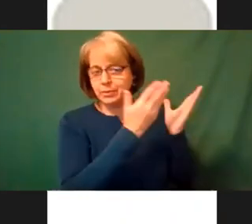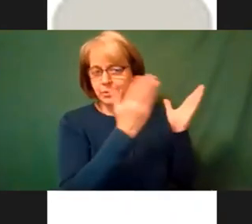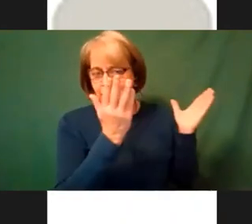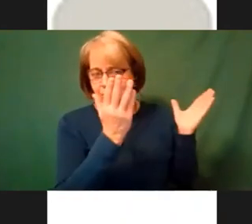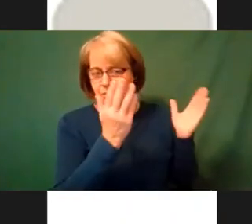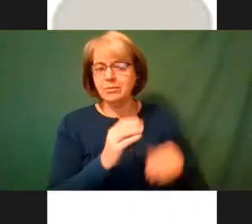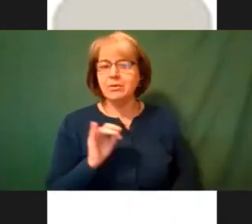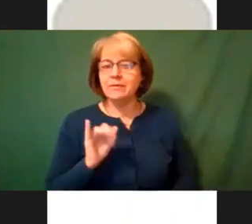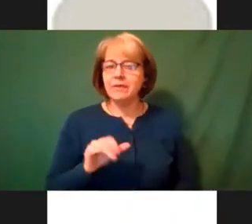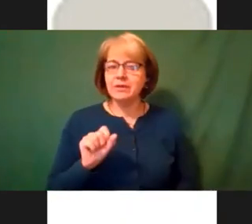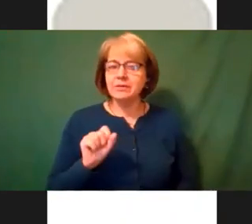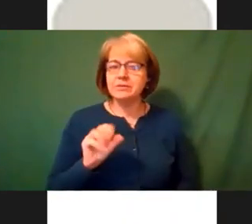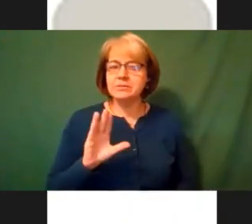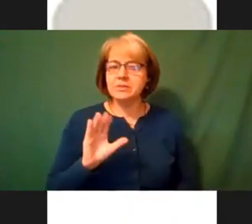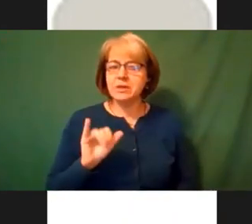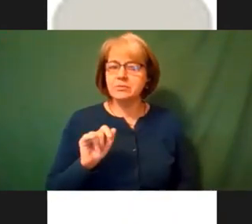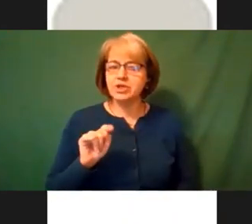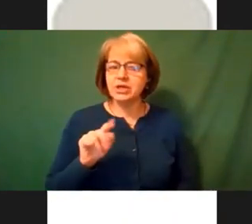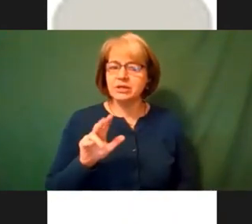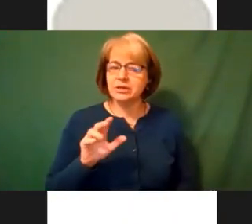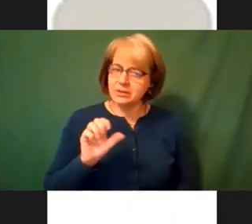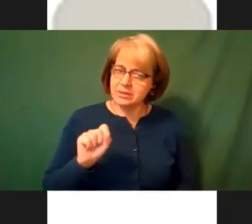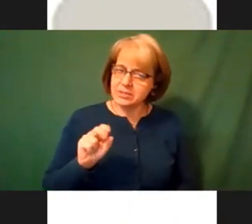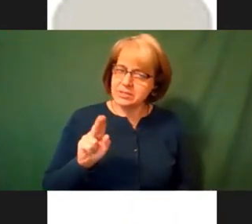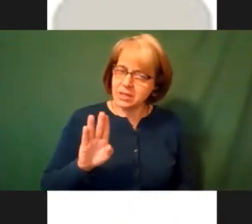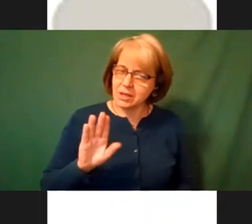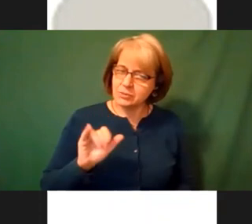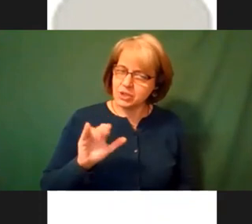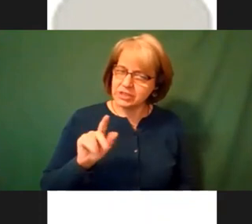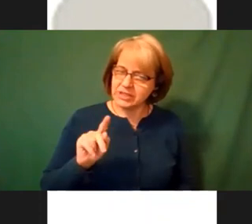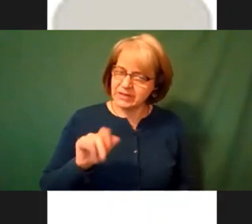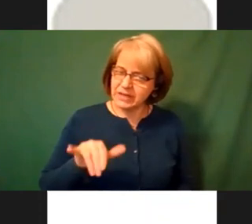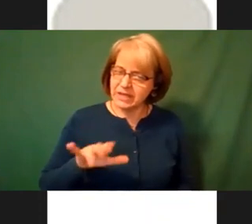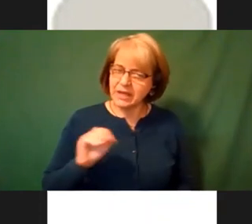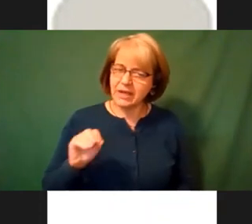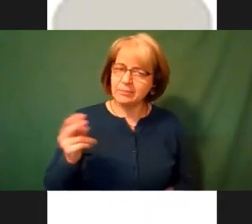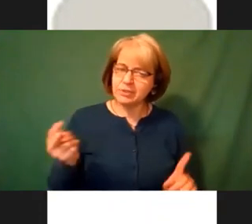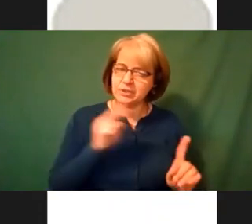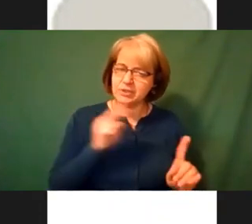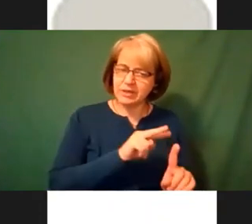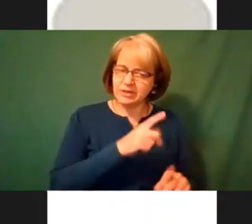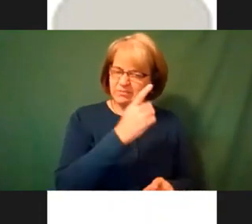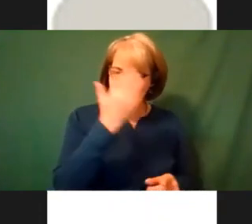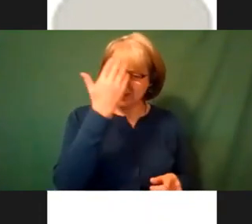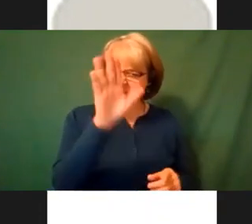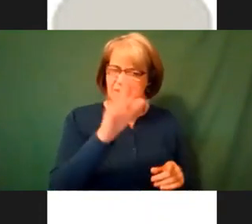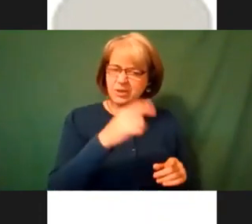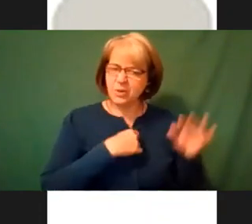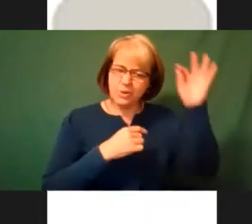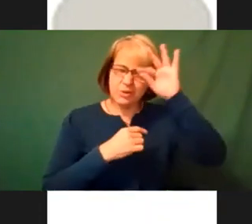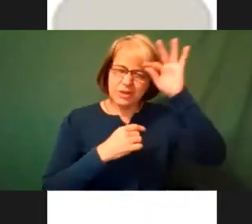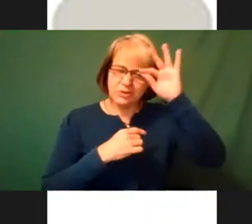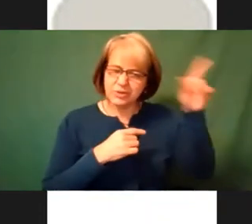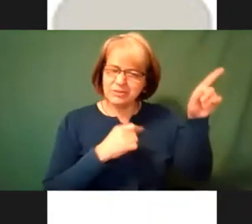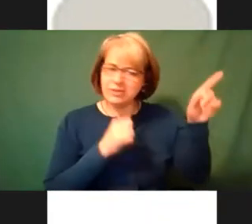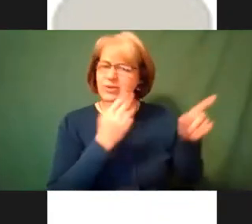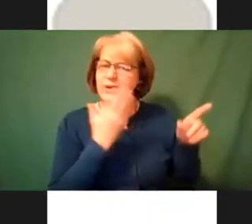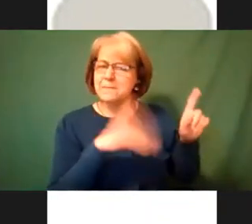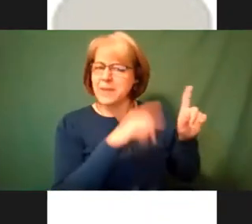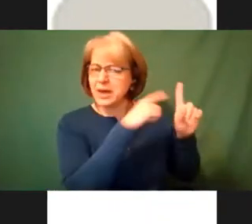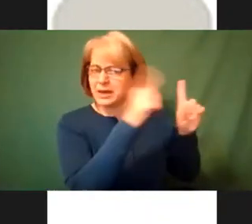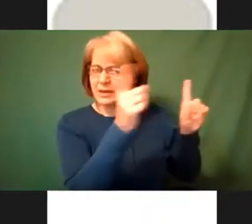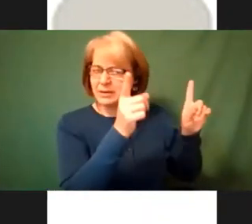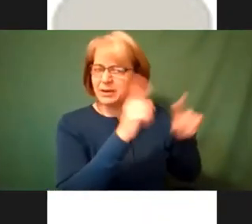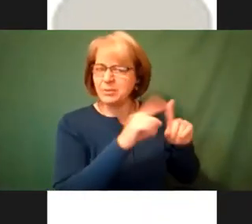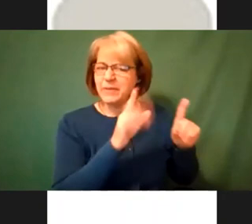and perspective. You know, you don't know what you don't know. It doesn't make you a bad person, but it becomes